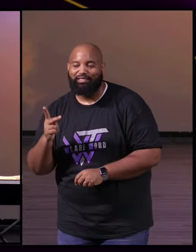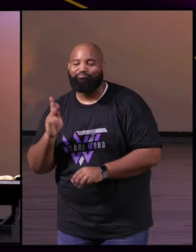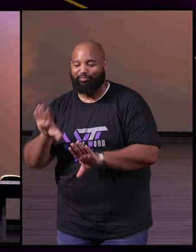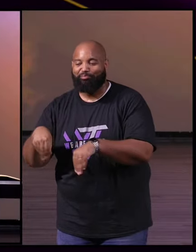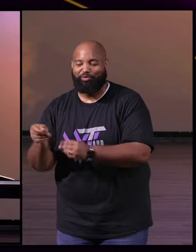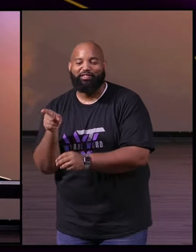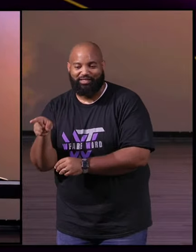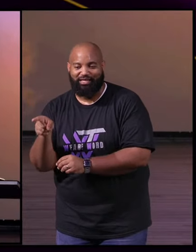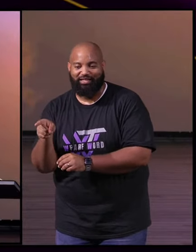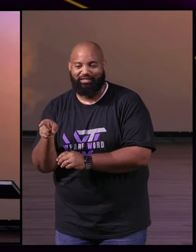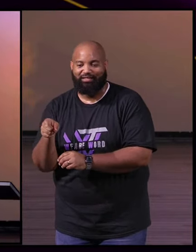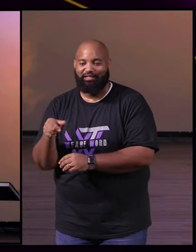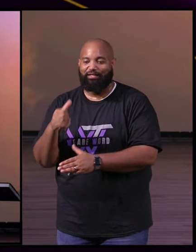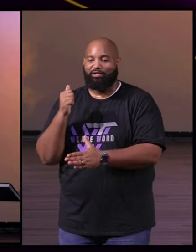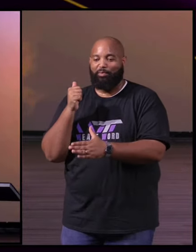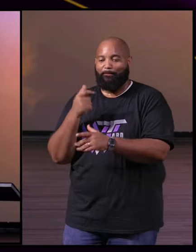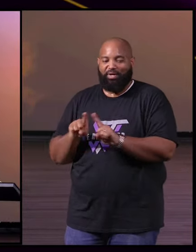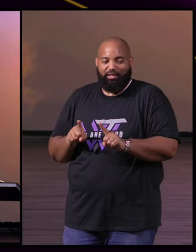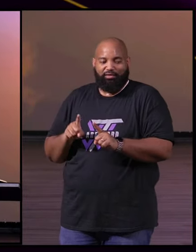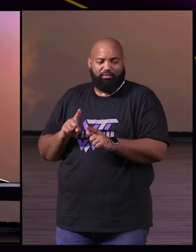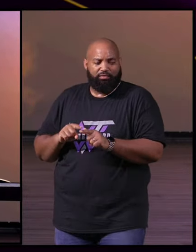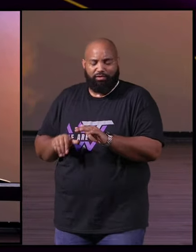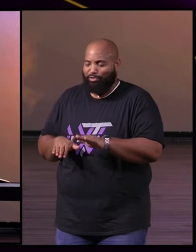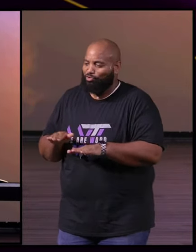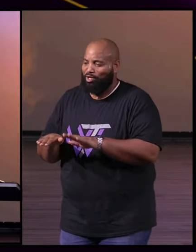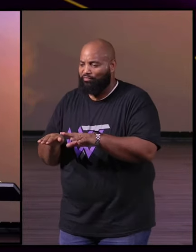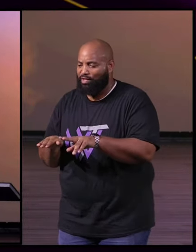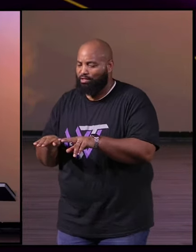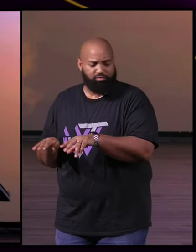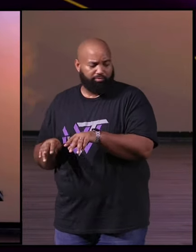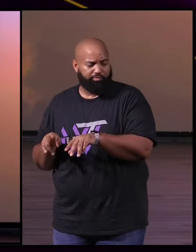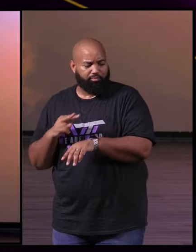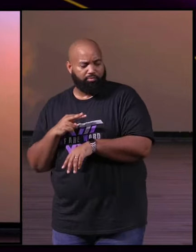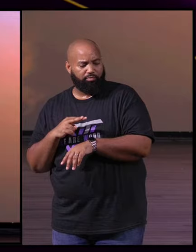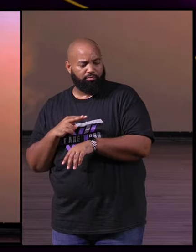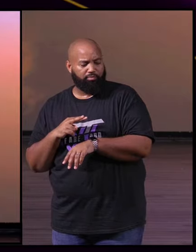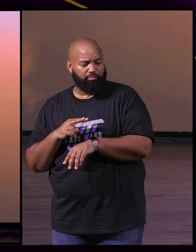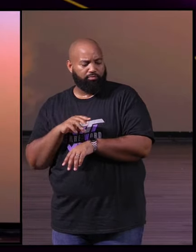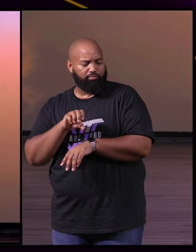Edge, he looks at his wife. Now,